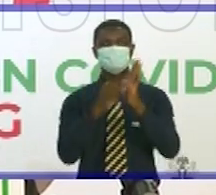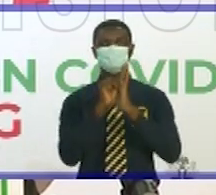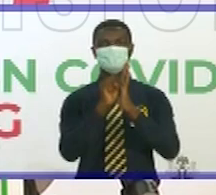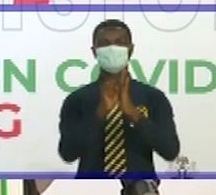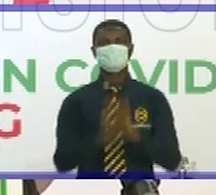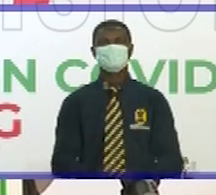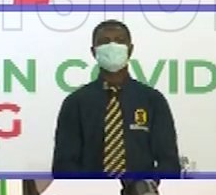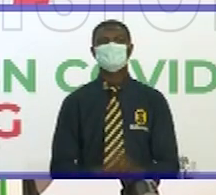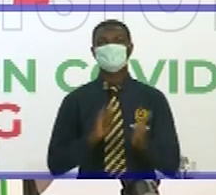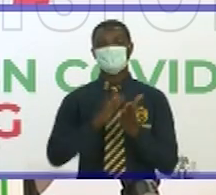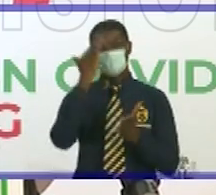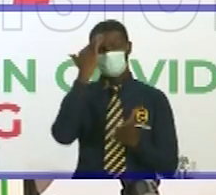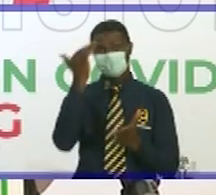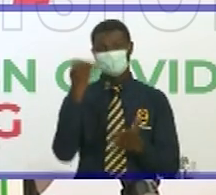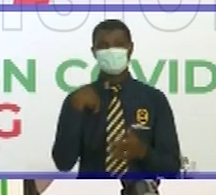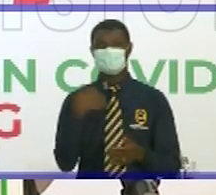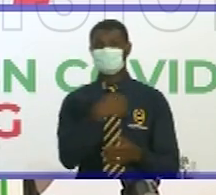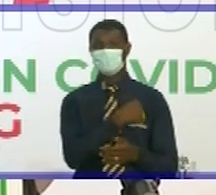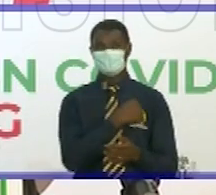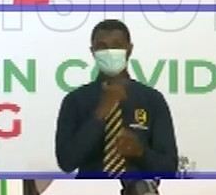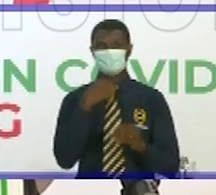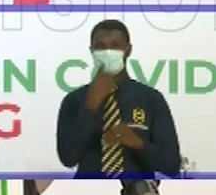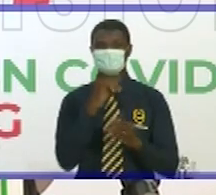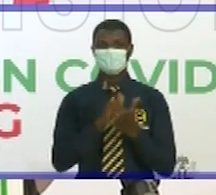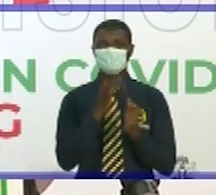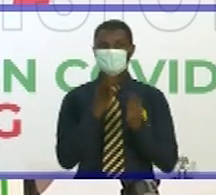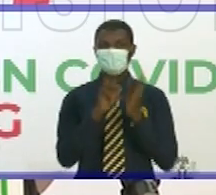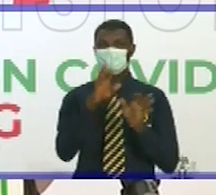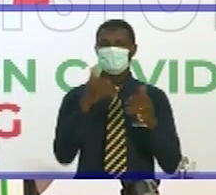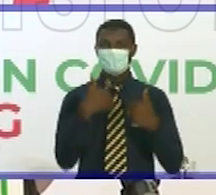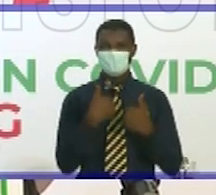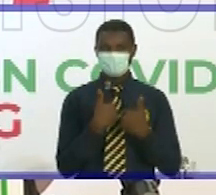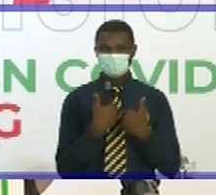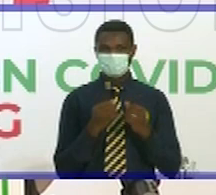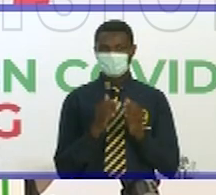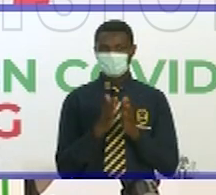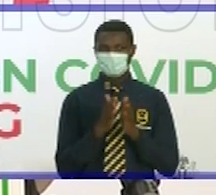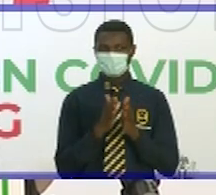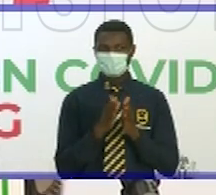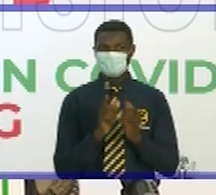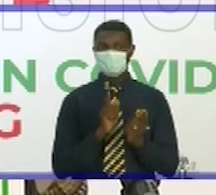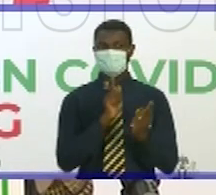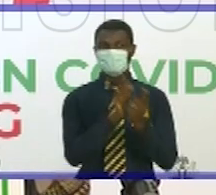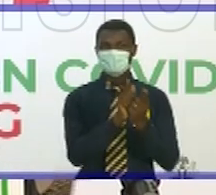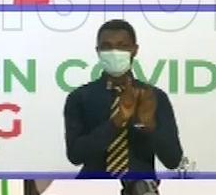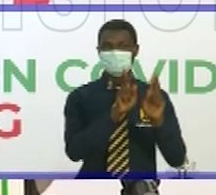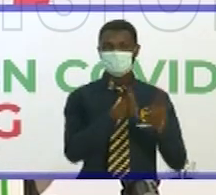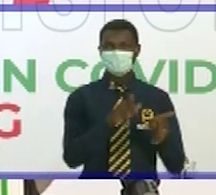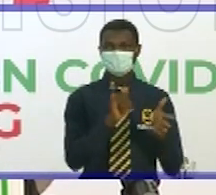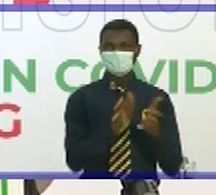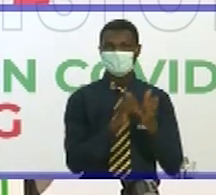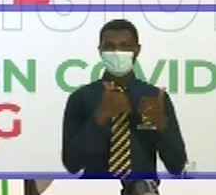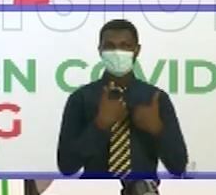iyan la se ma n so wi pe en to ba ti ni exposure ben ko lo si